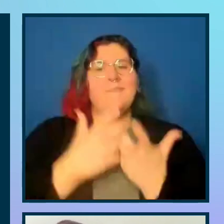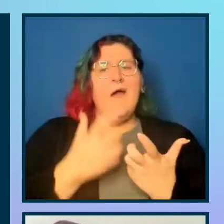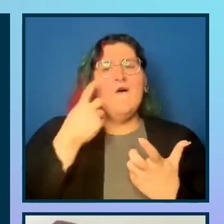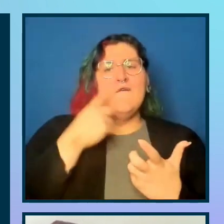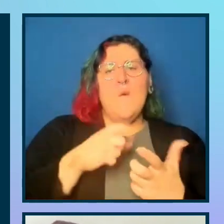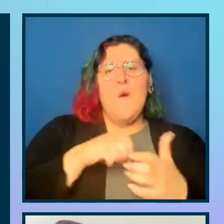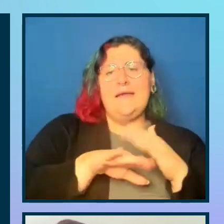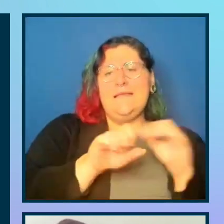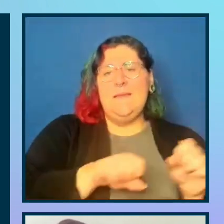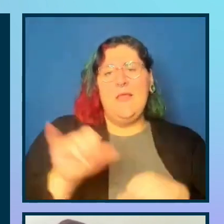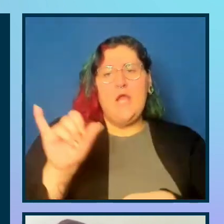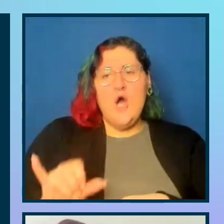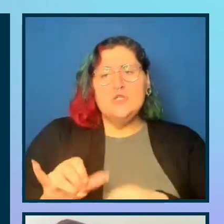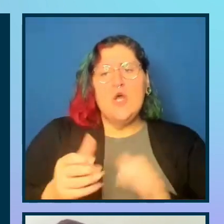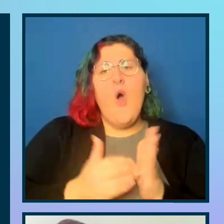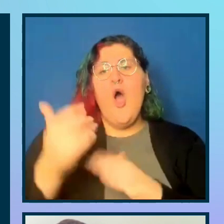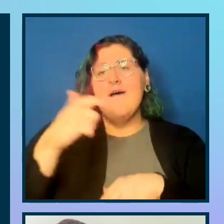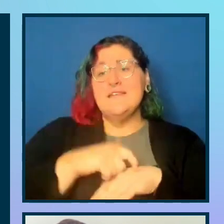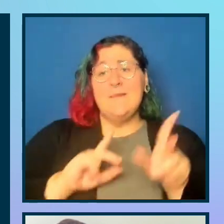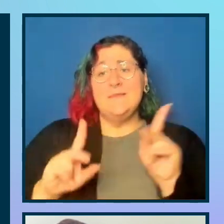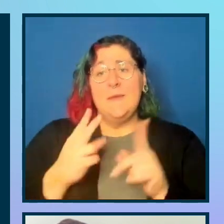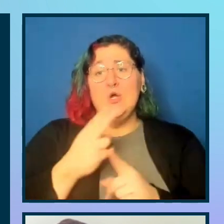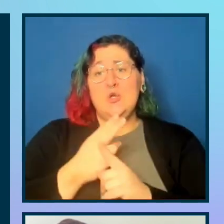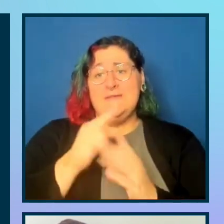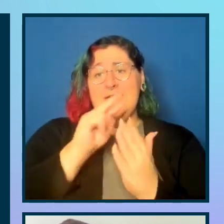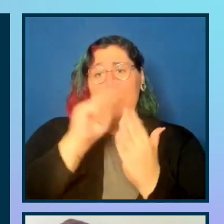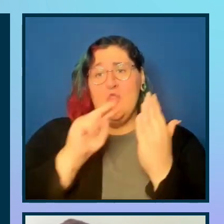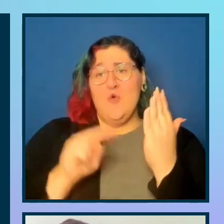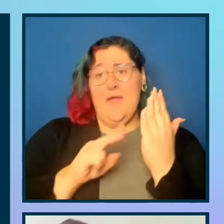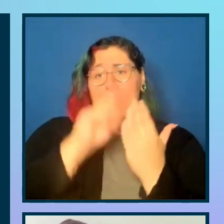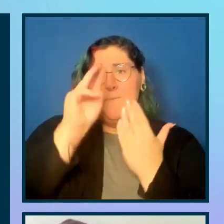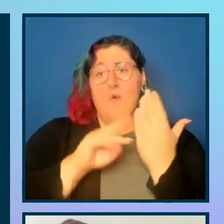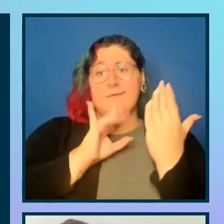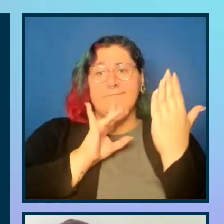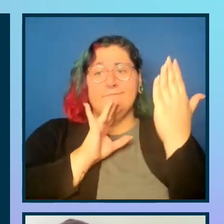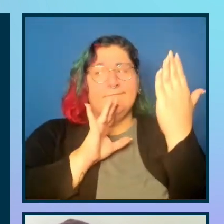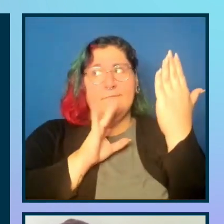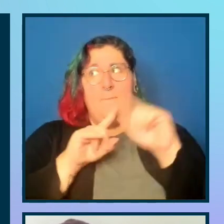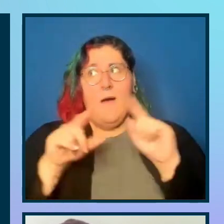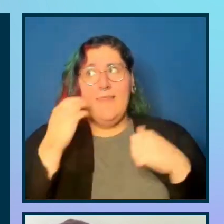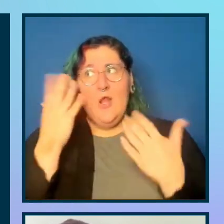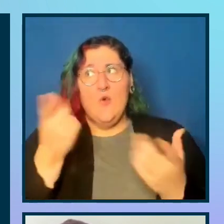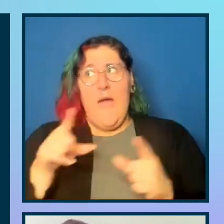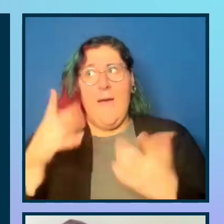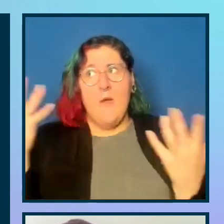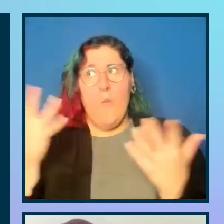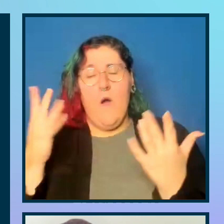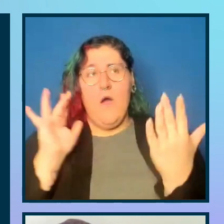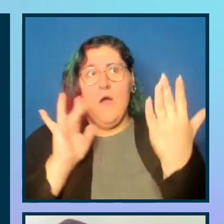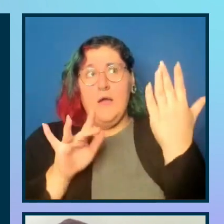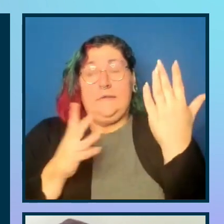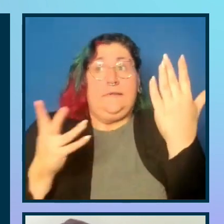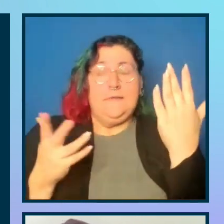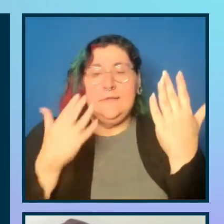happen. So I think for us, the biggest reason we use this relates to helping